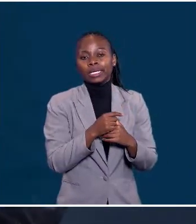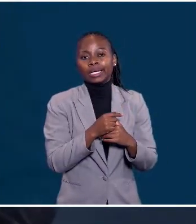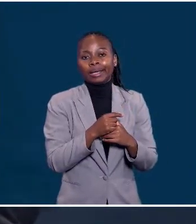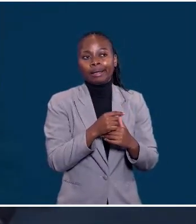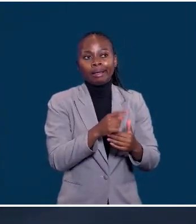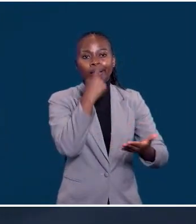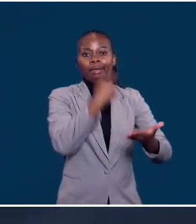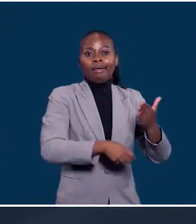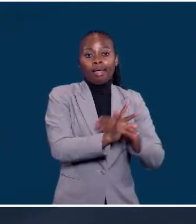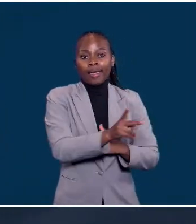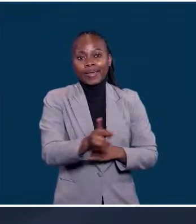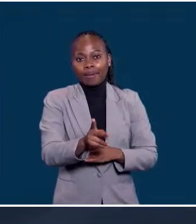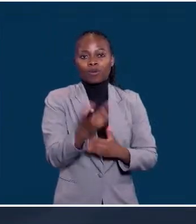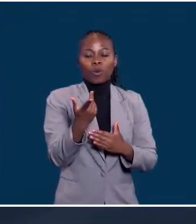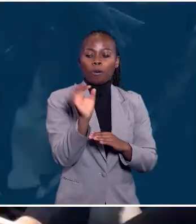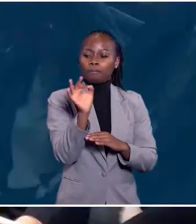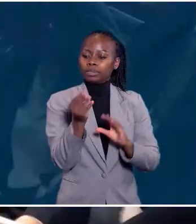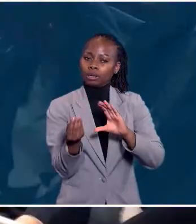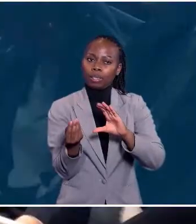frequency.